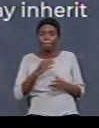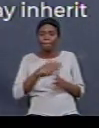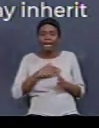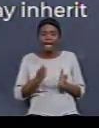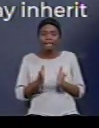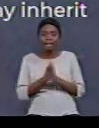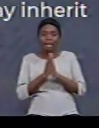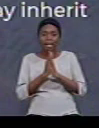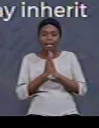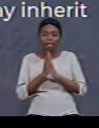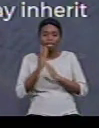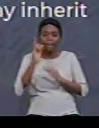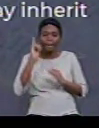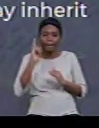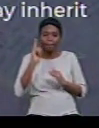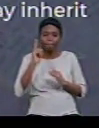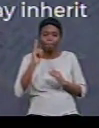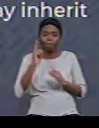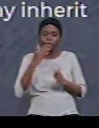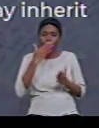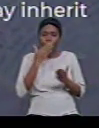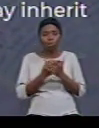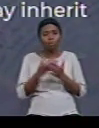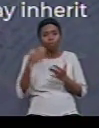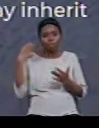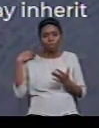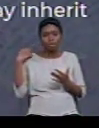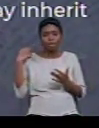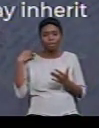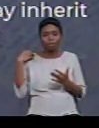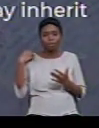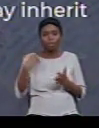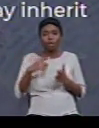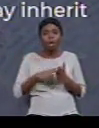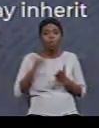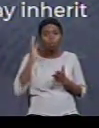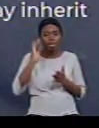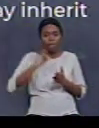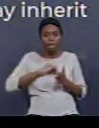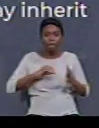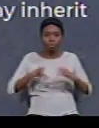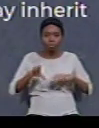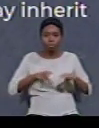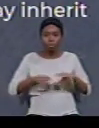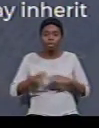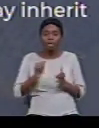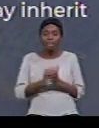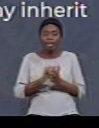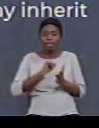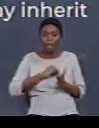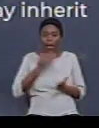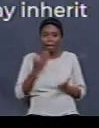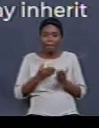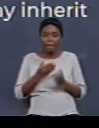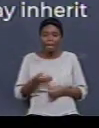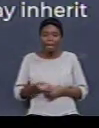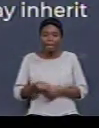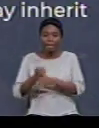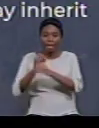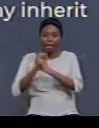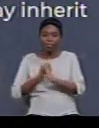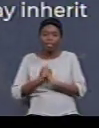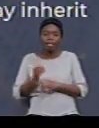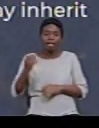and asked him, "Good master, what shall I do that I may